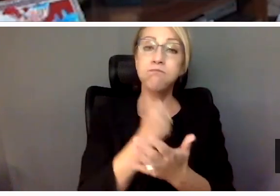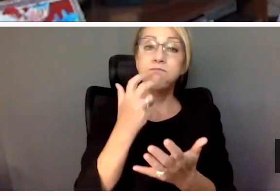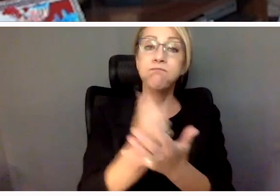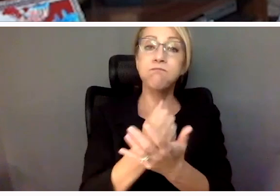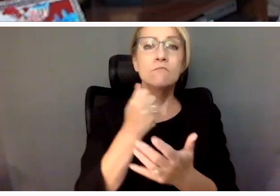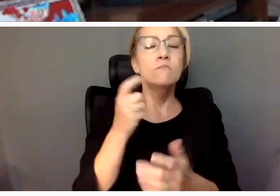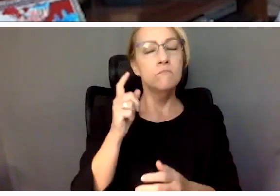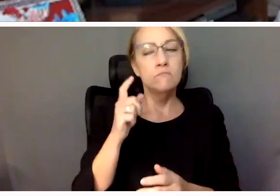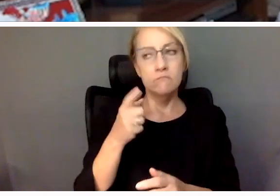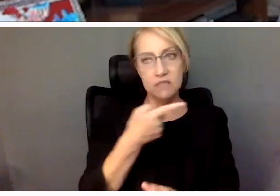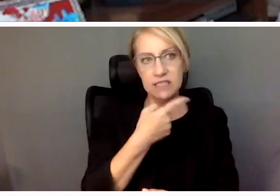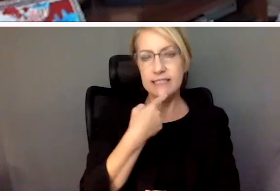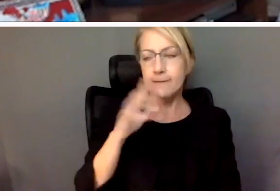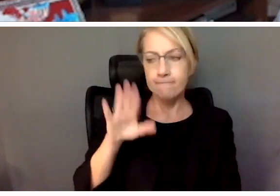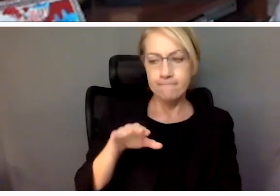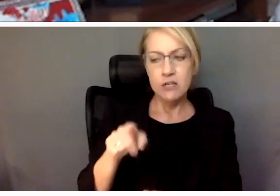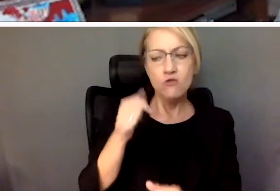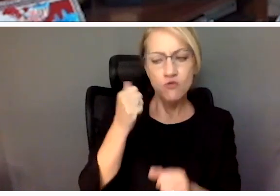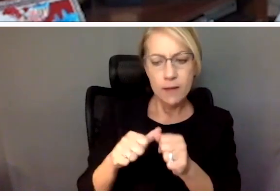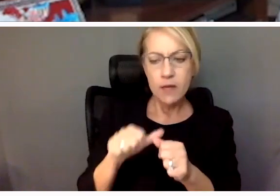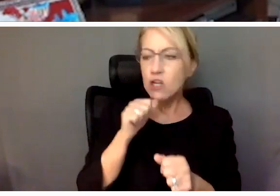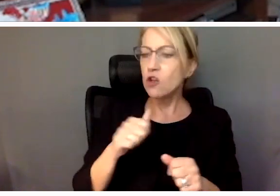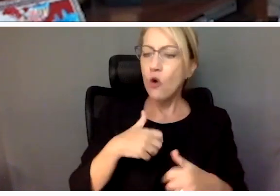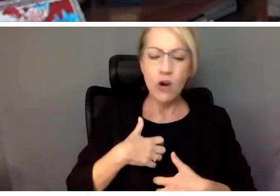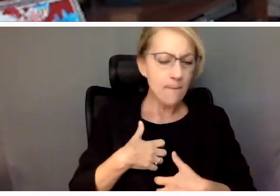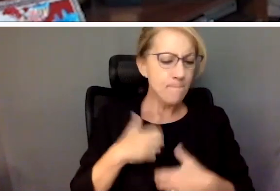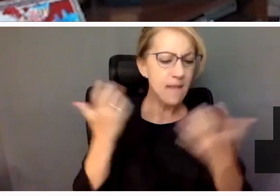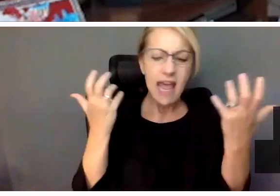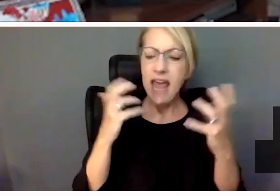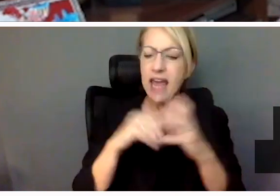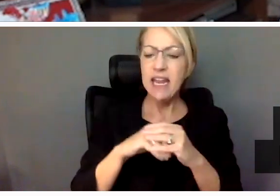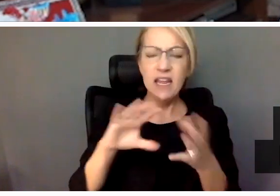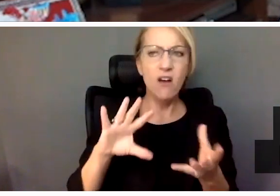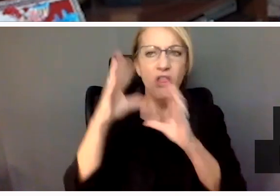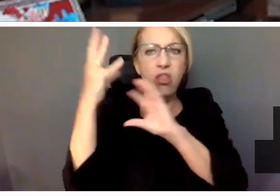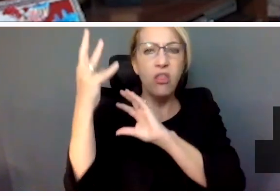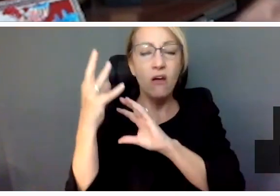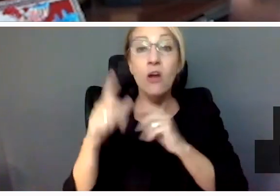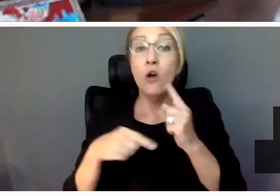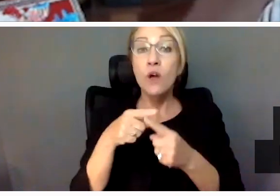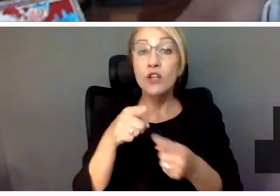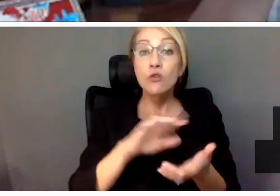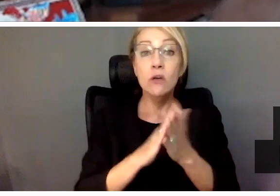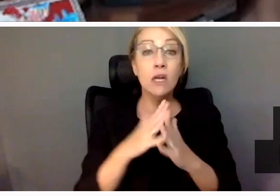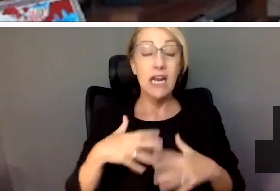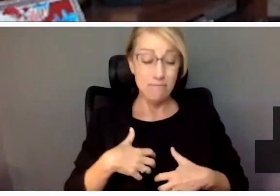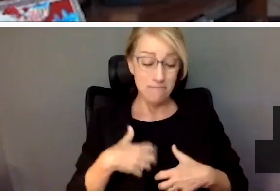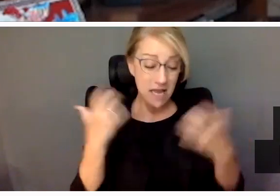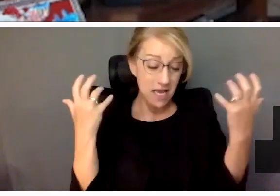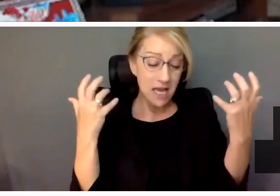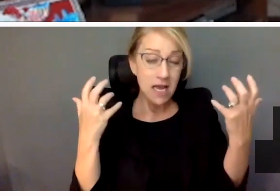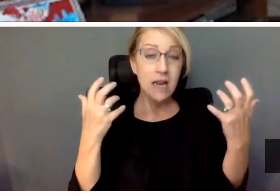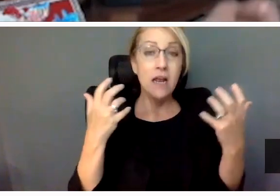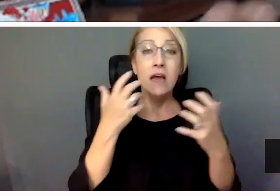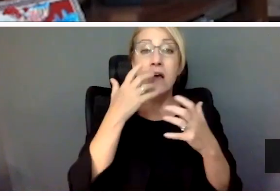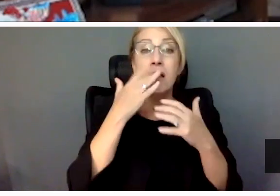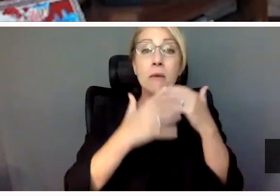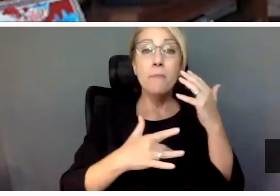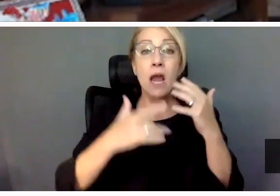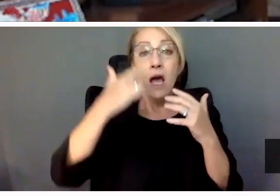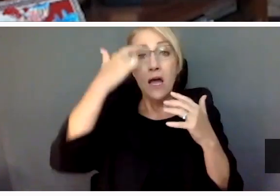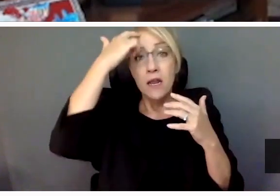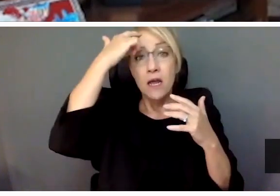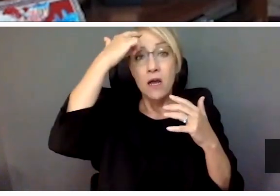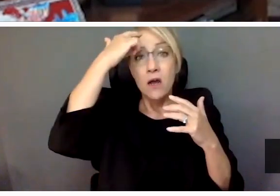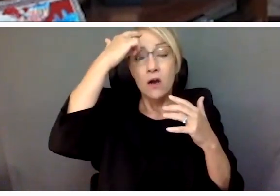life. Don't ever get mad in a crisis. When you get mad, the blood runs from your head to your fist